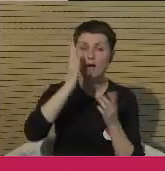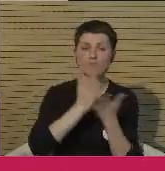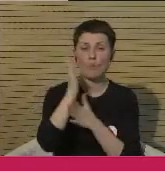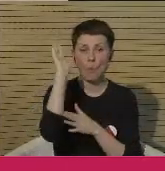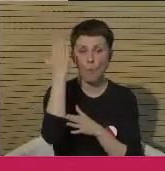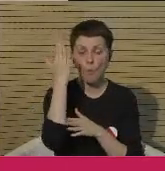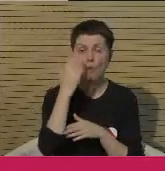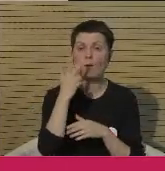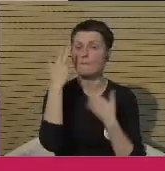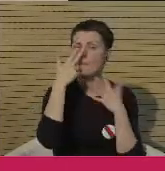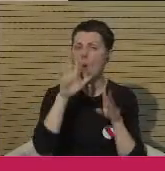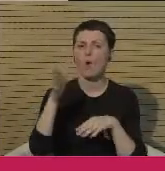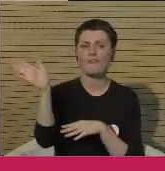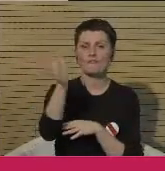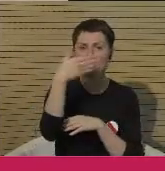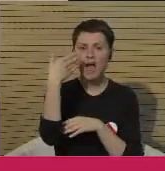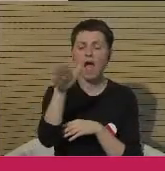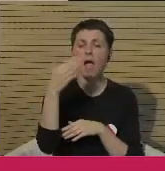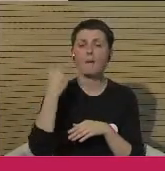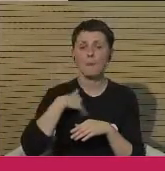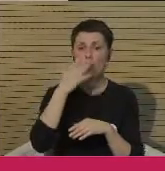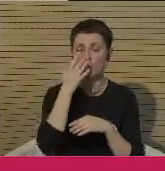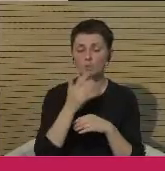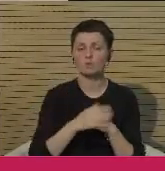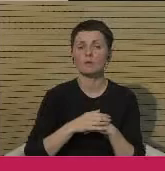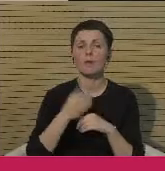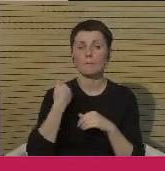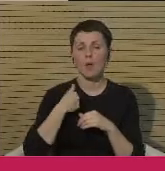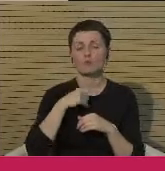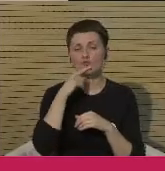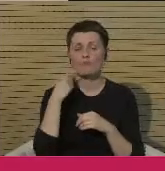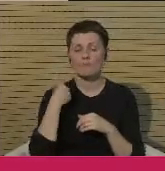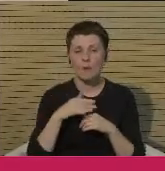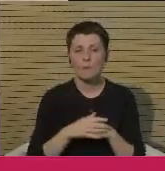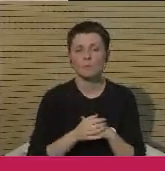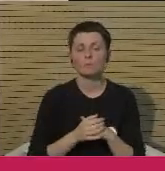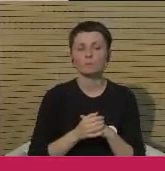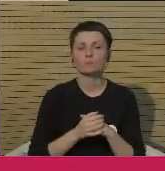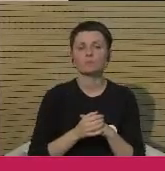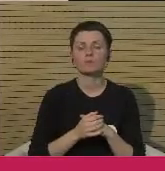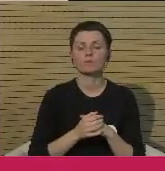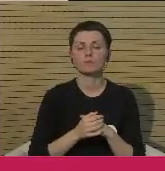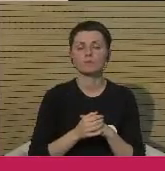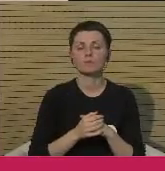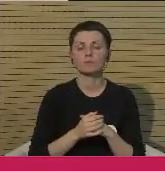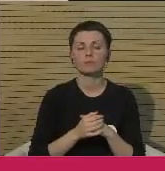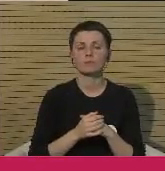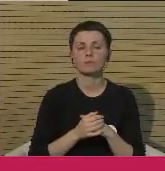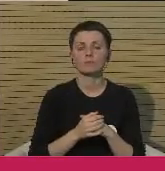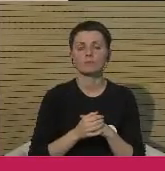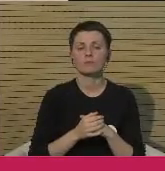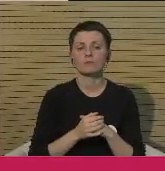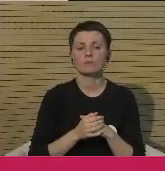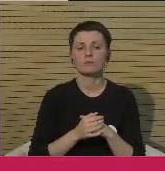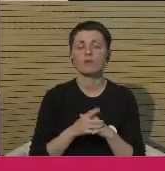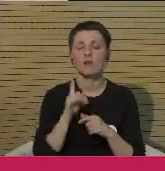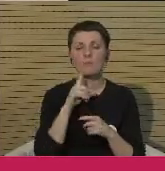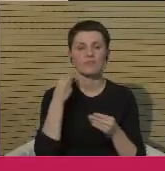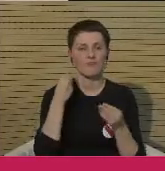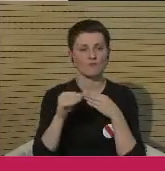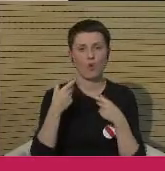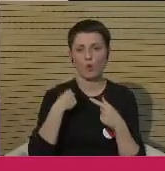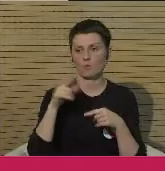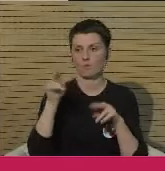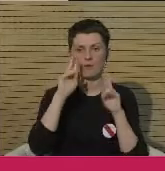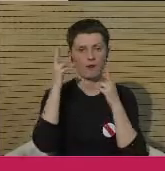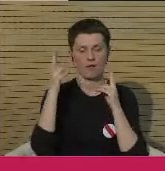older generation women, wave to us from behind the window panes. They show the flag.